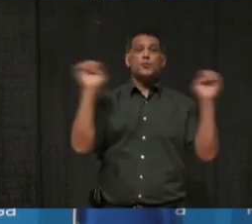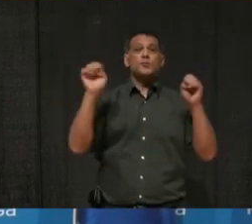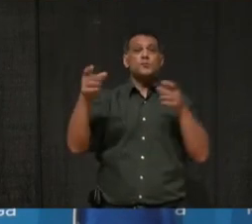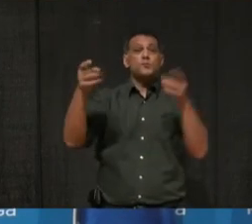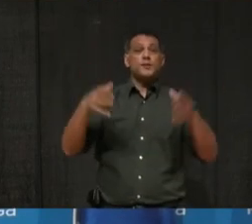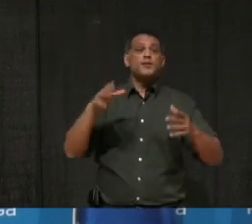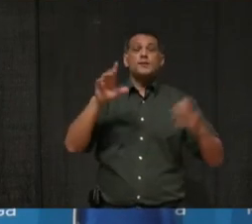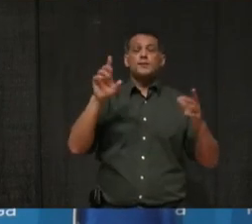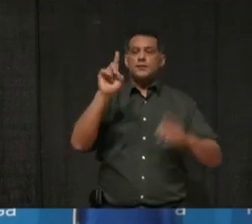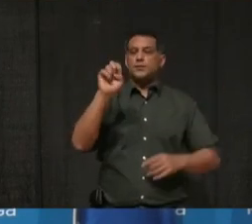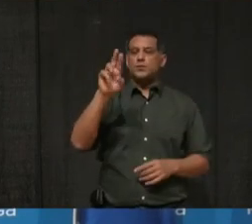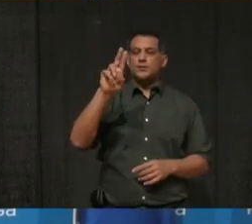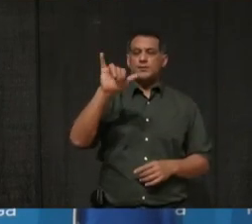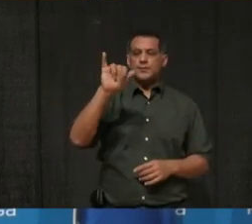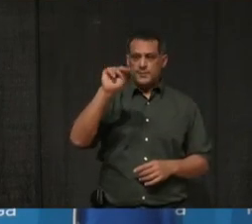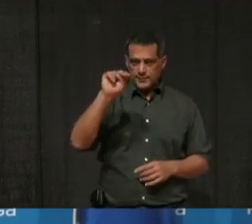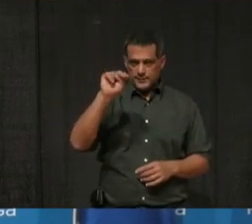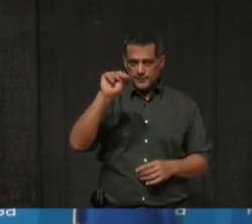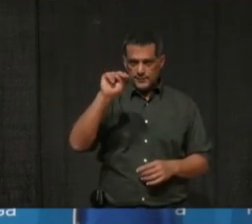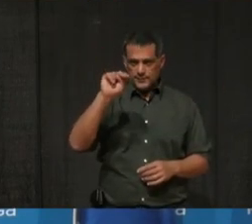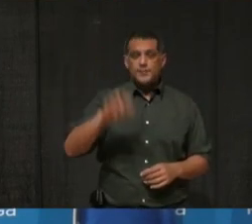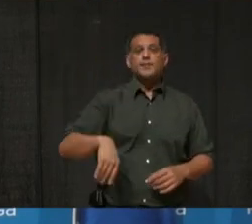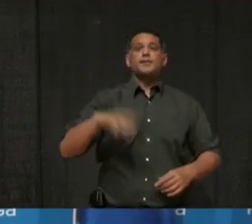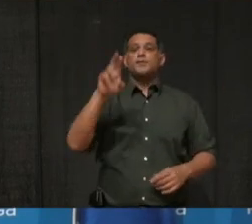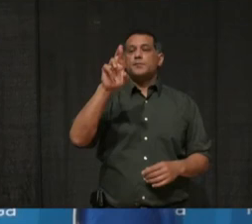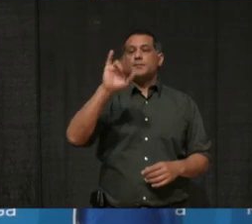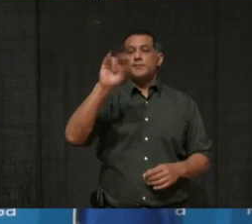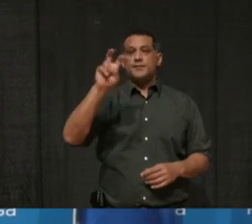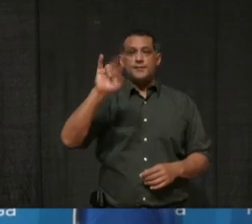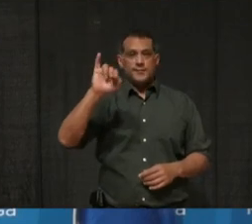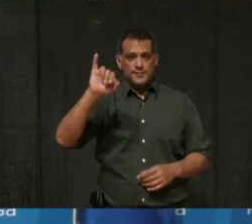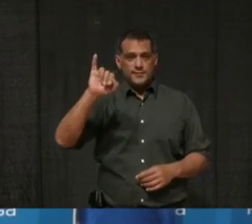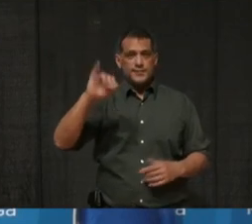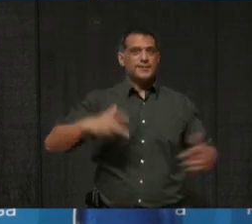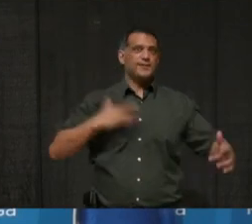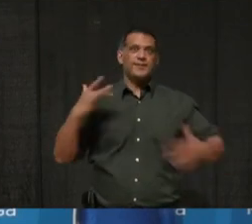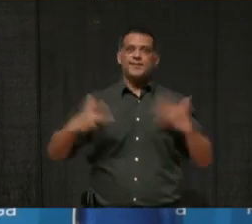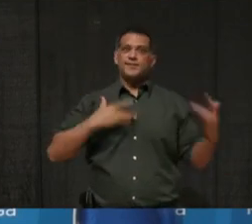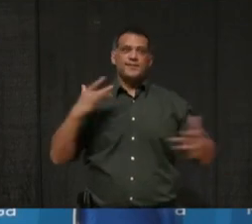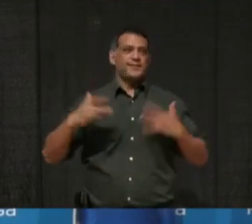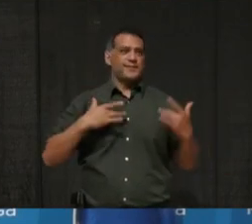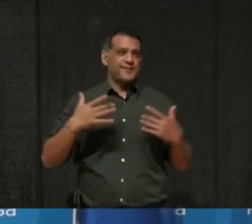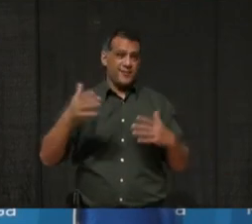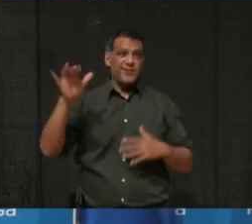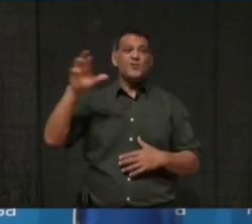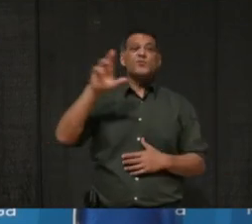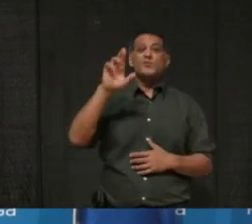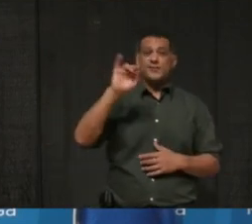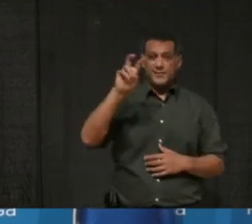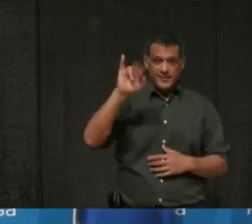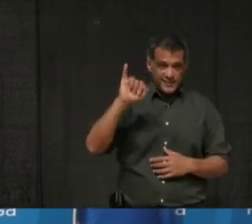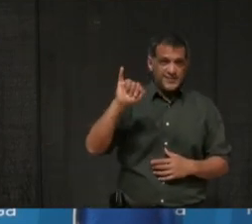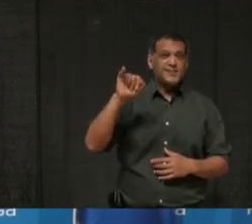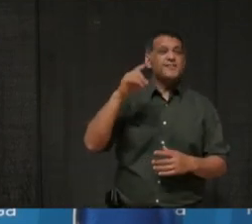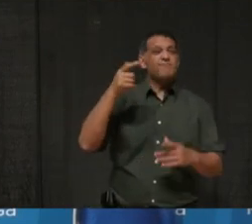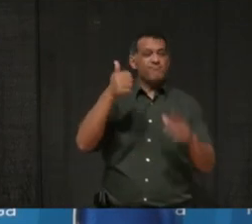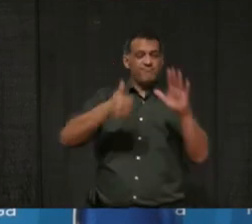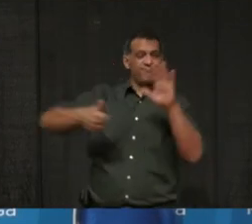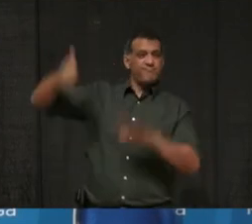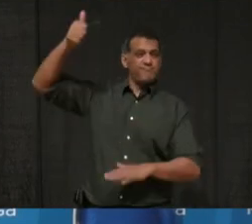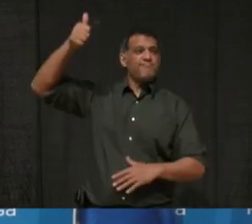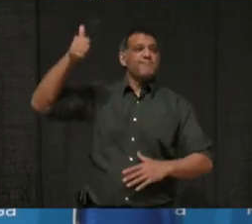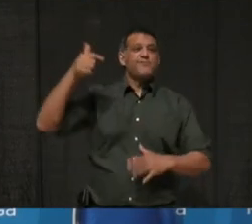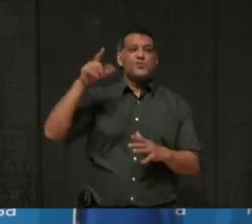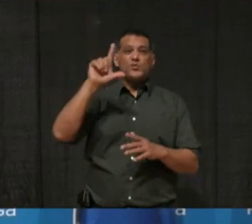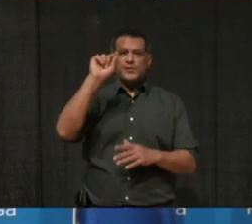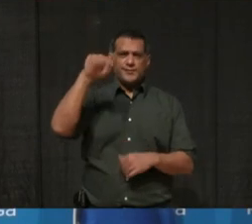Rizzi. We're very excited to have Chief Rizzi at the helm of Mississauga FES. Chief Rizzi brings two decades